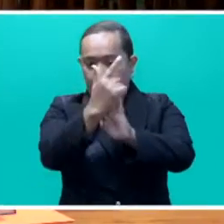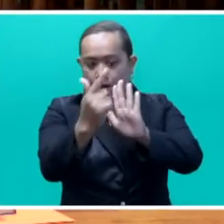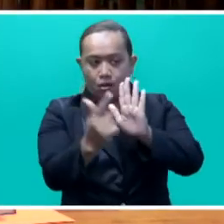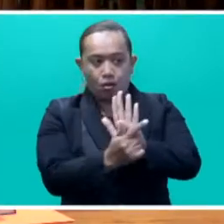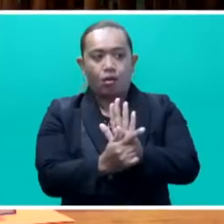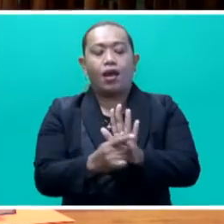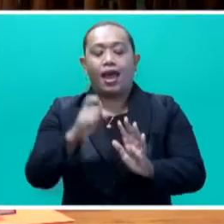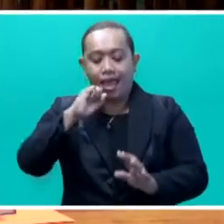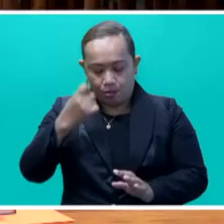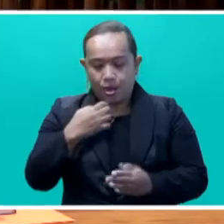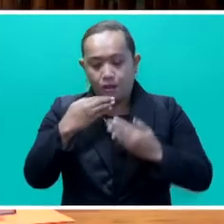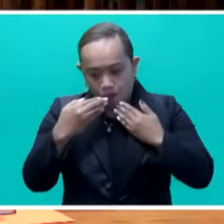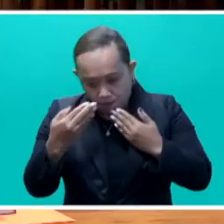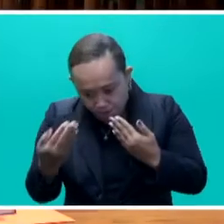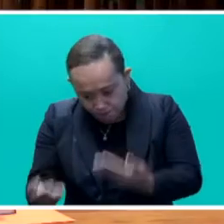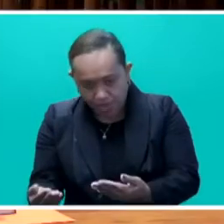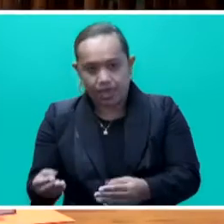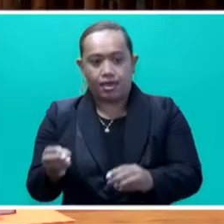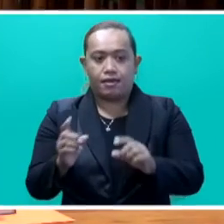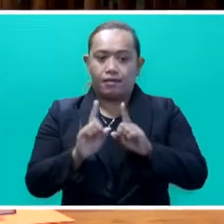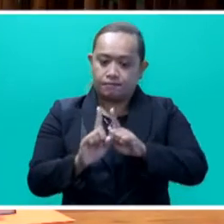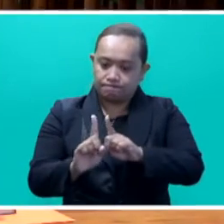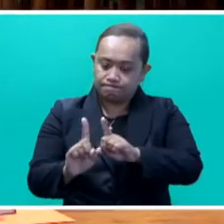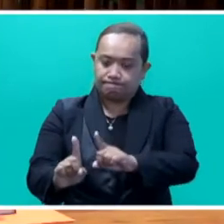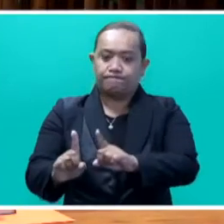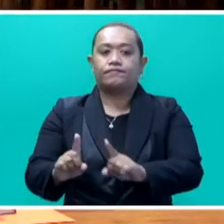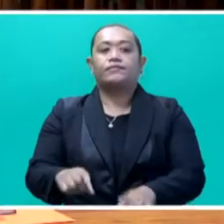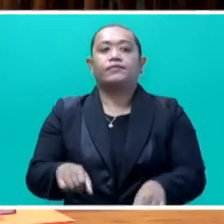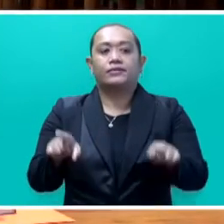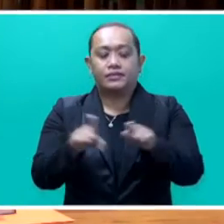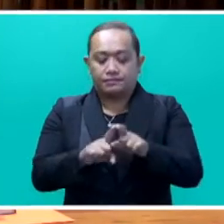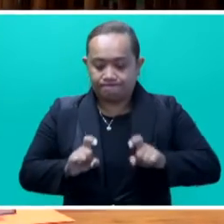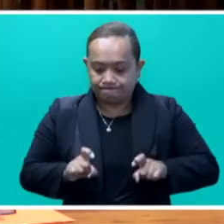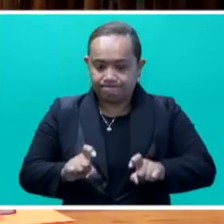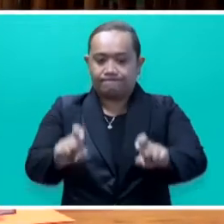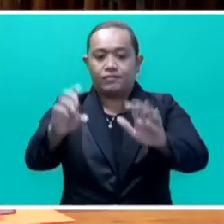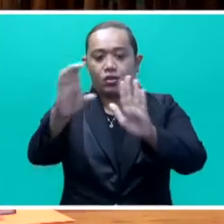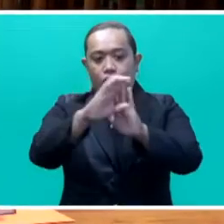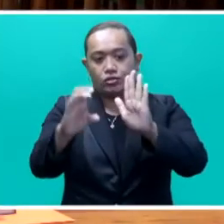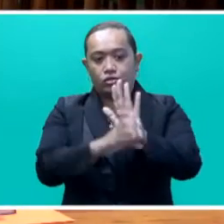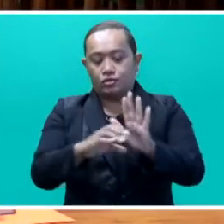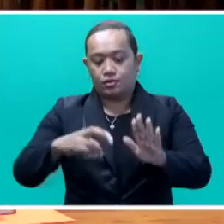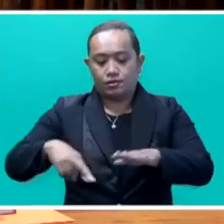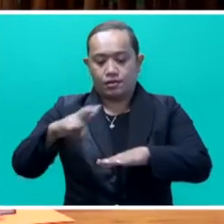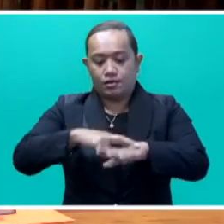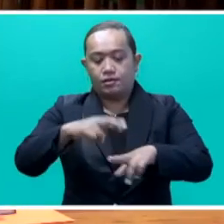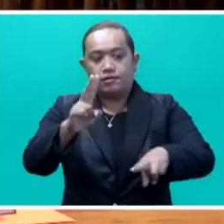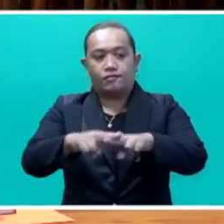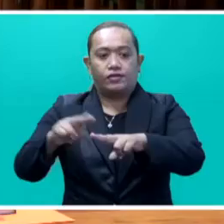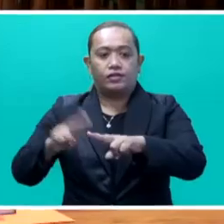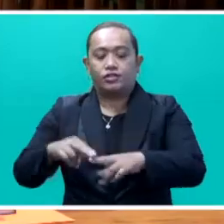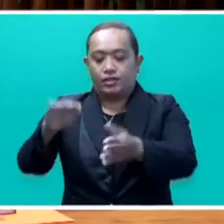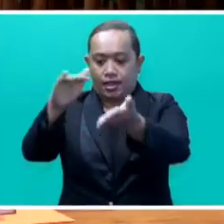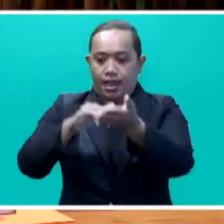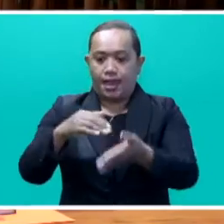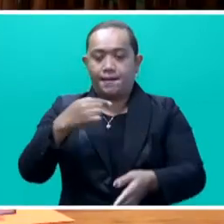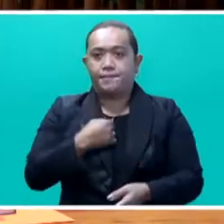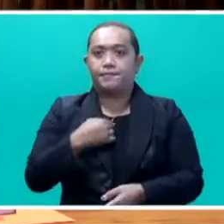will obey, observe, uphold, and maintain the Constitution of the Republic of Fiji. So help me God.